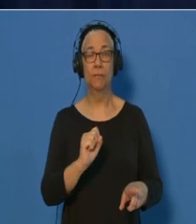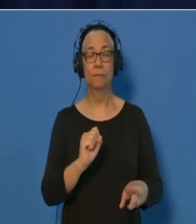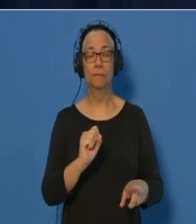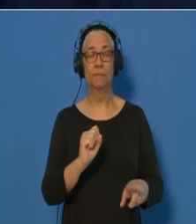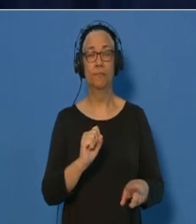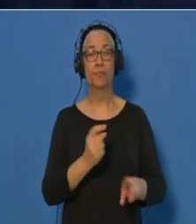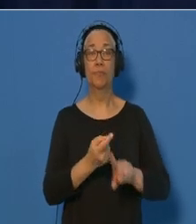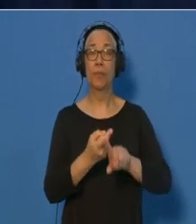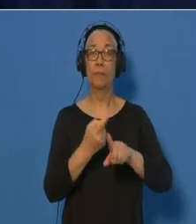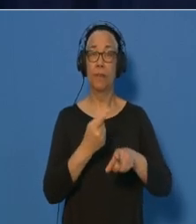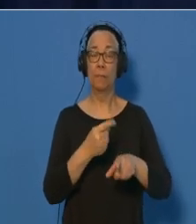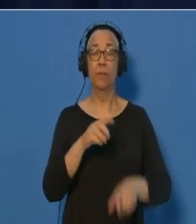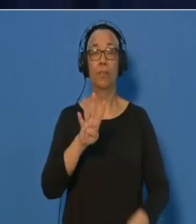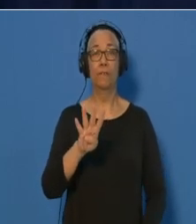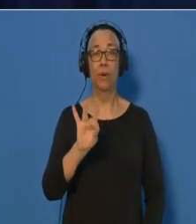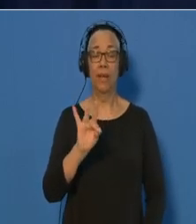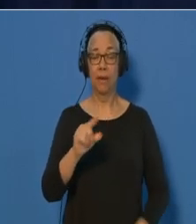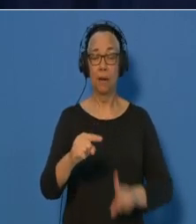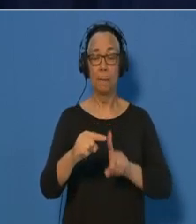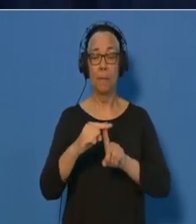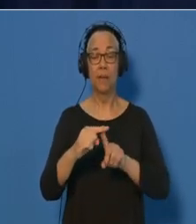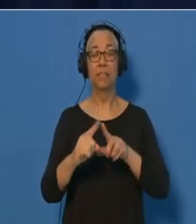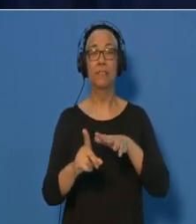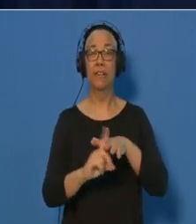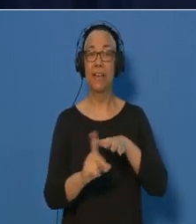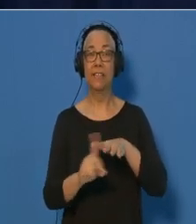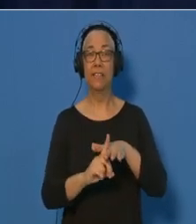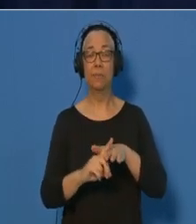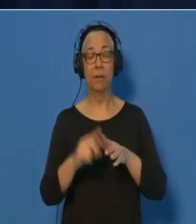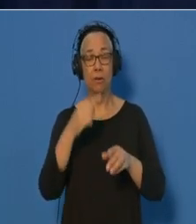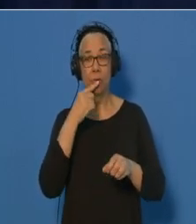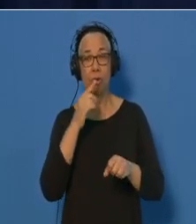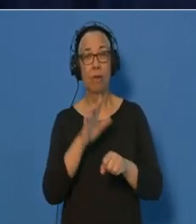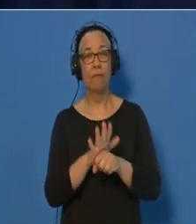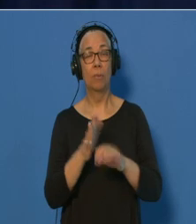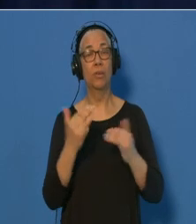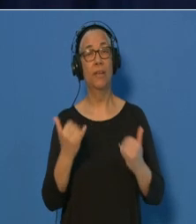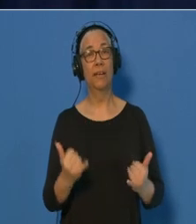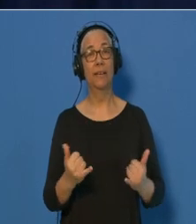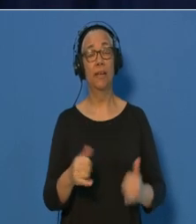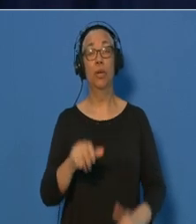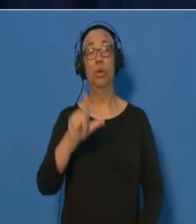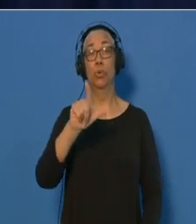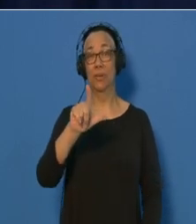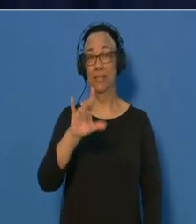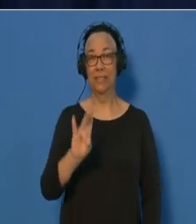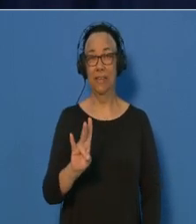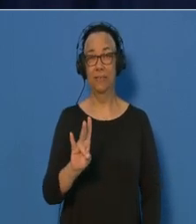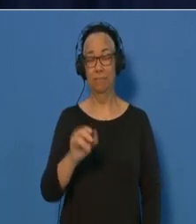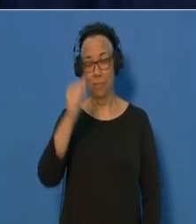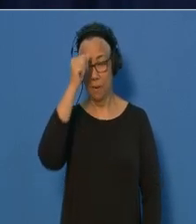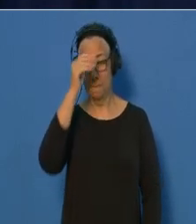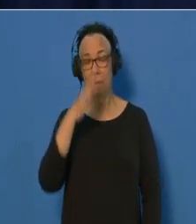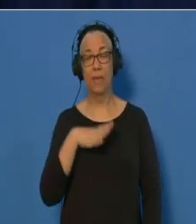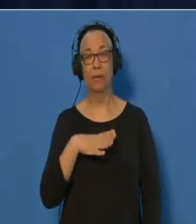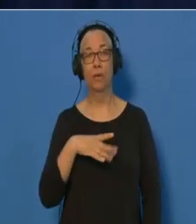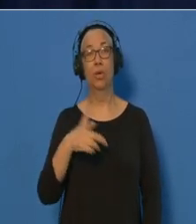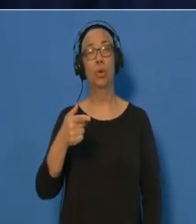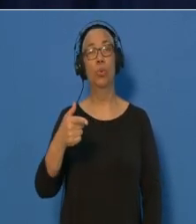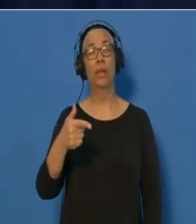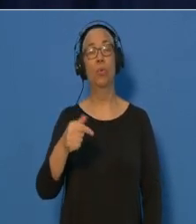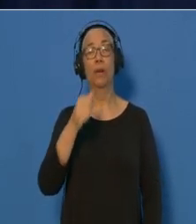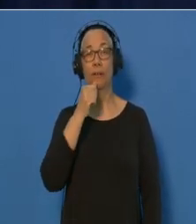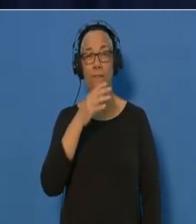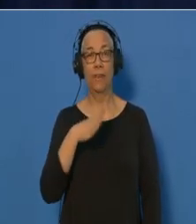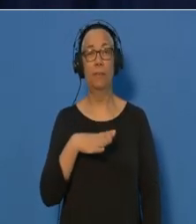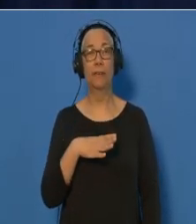Out of the 48 positive cases that have been confirmed to date, 27 are males and 21 are